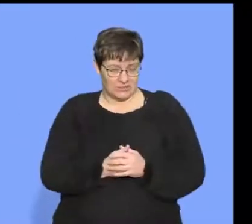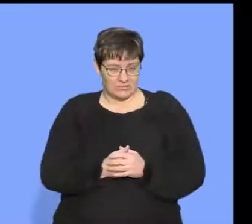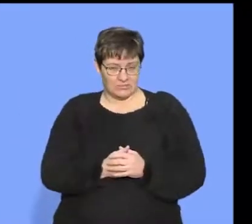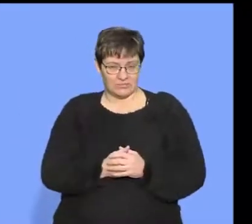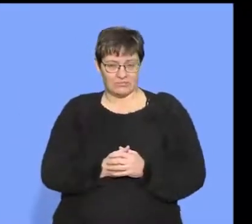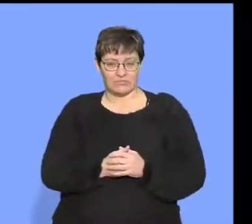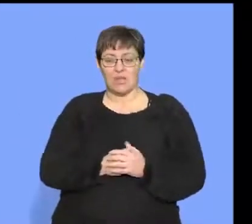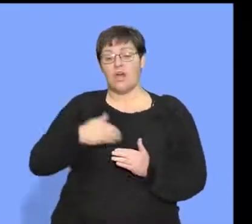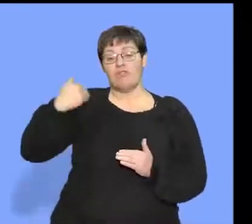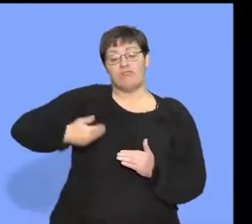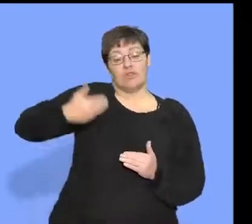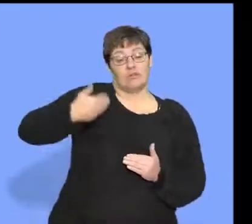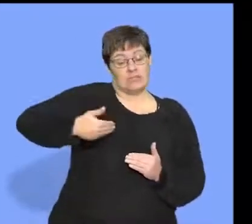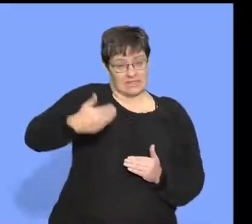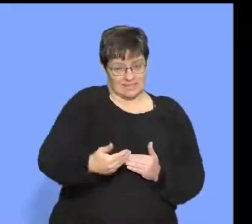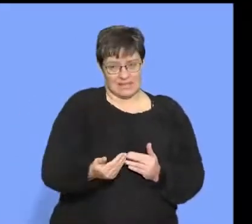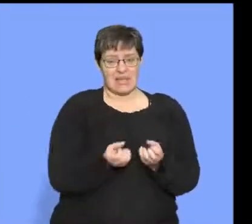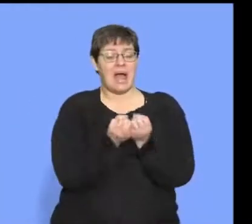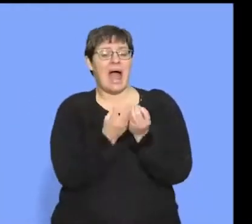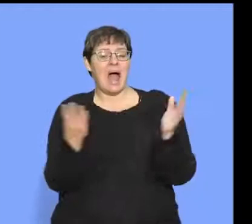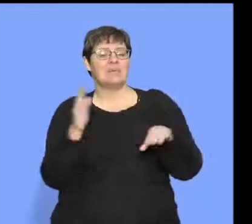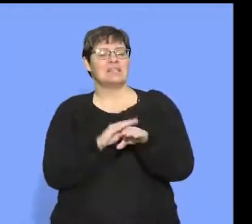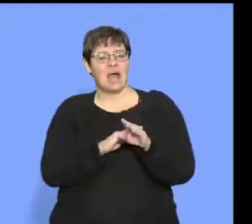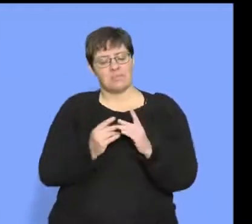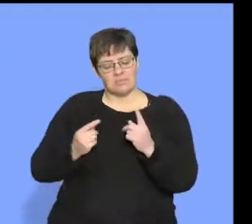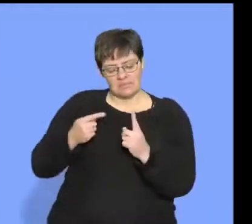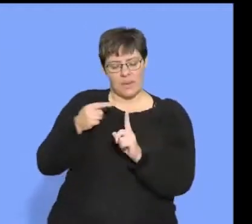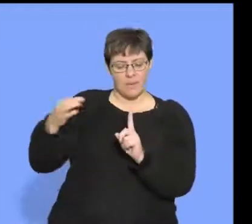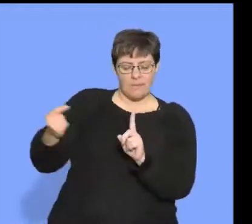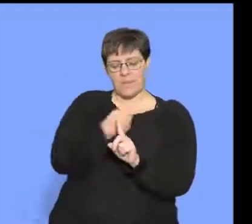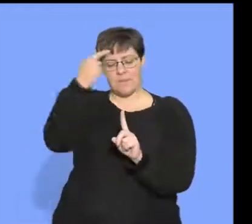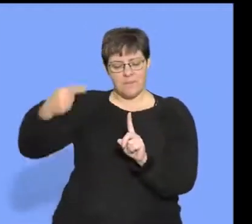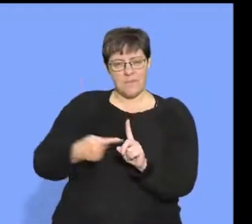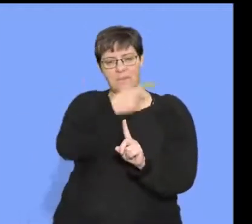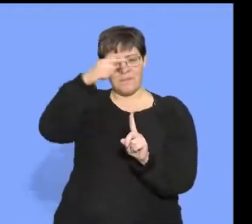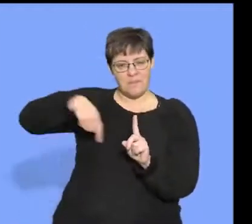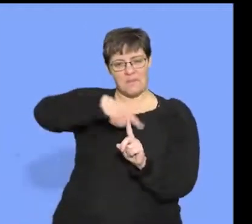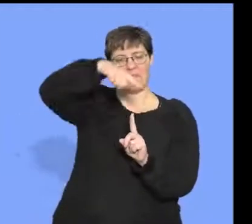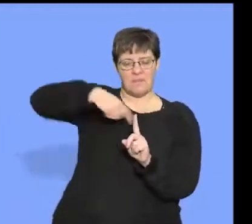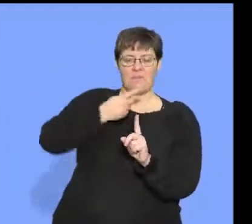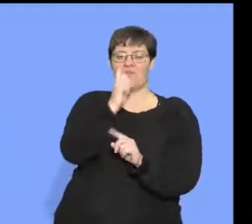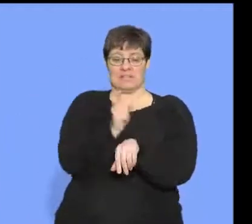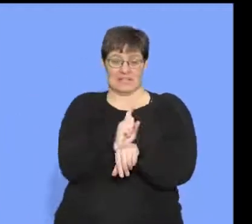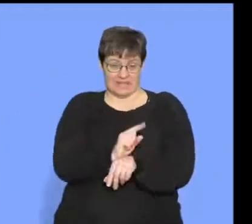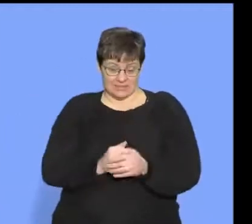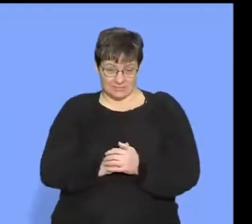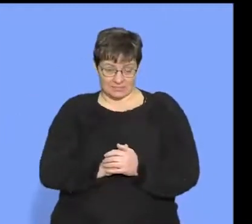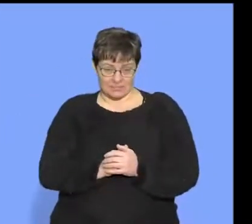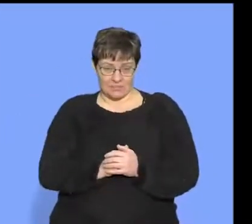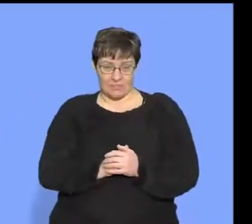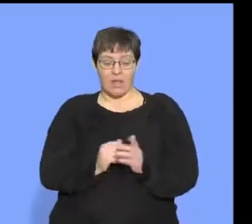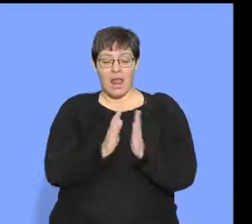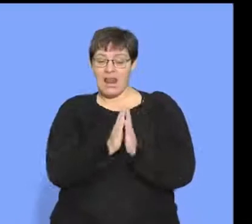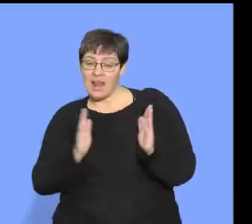that the frequency of a wave is the number of times the wave passes a particular point per second. And